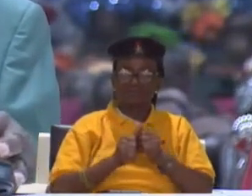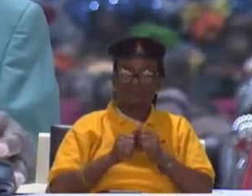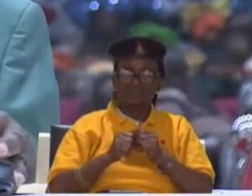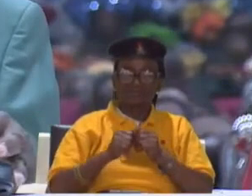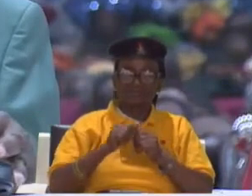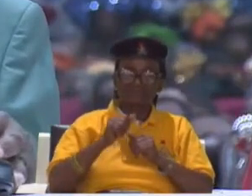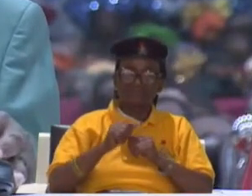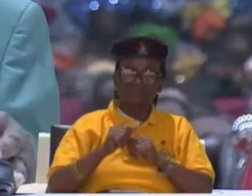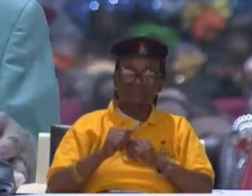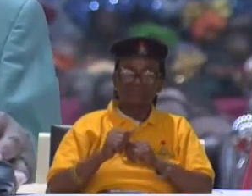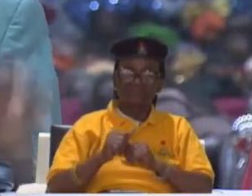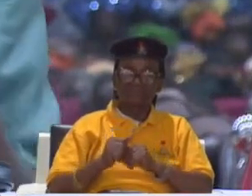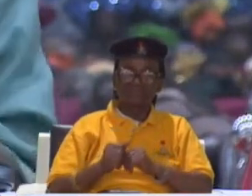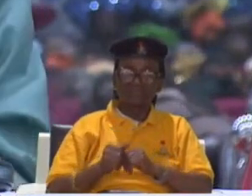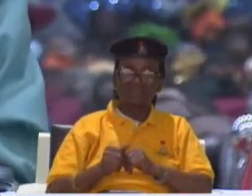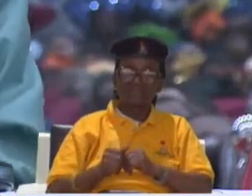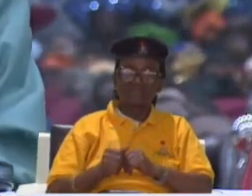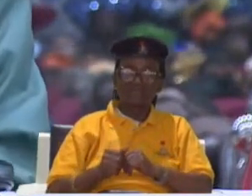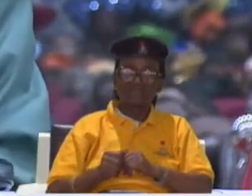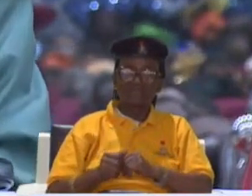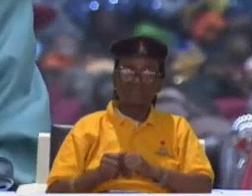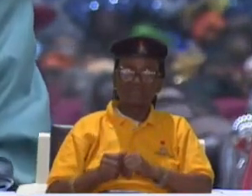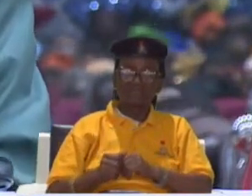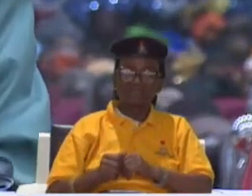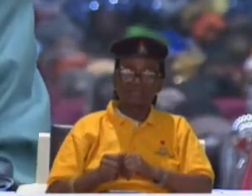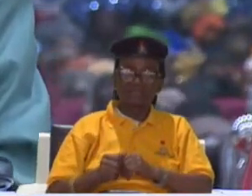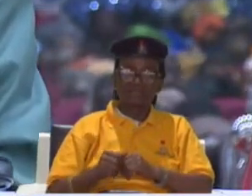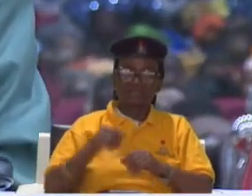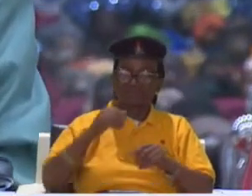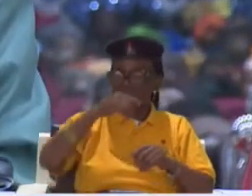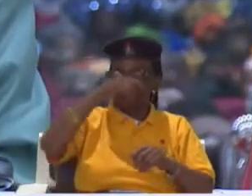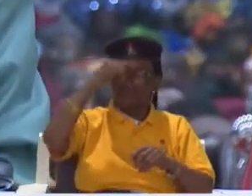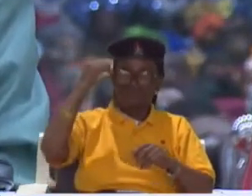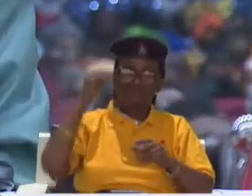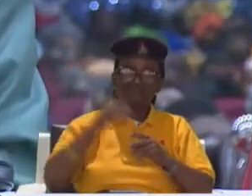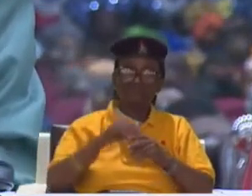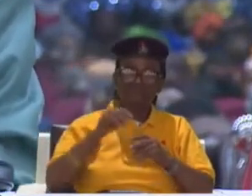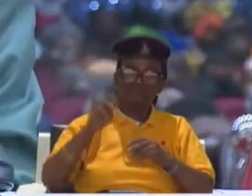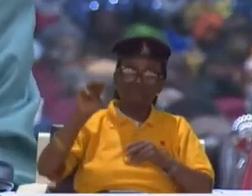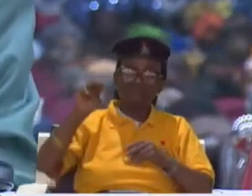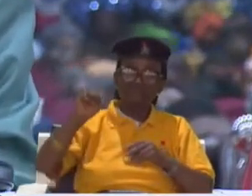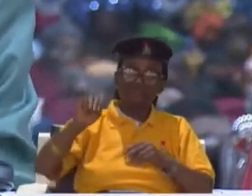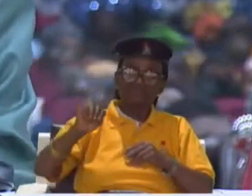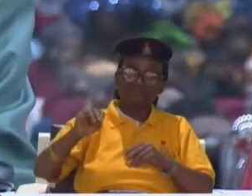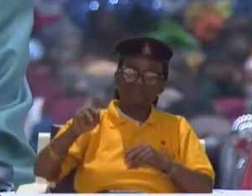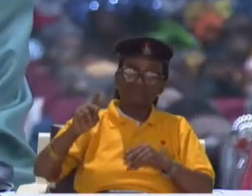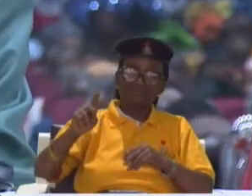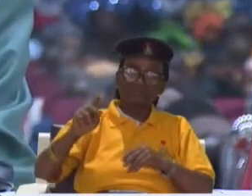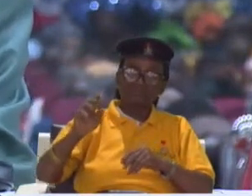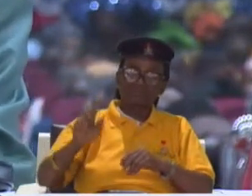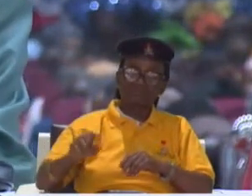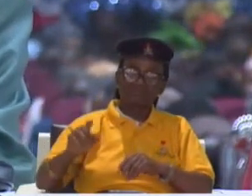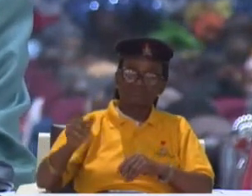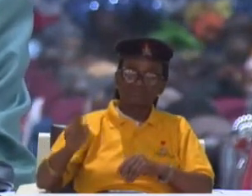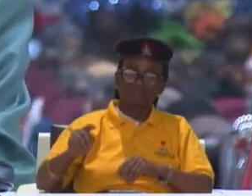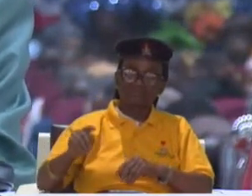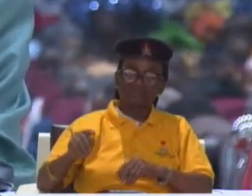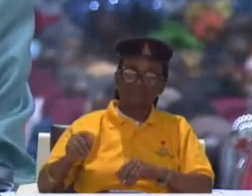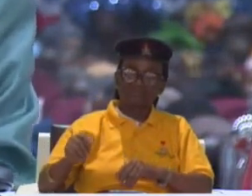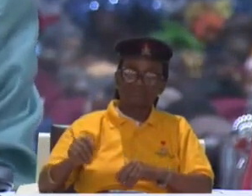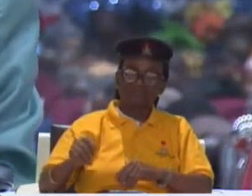eyes. Because in Mark chapter 10, verse 46 to